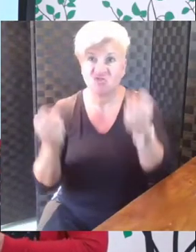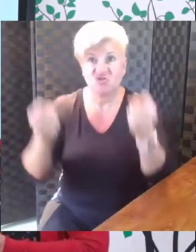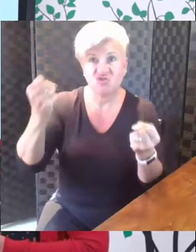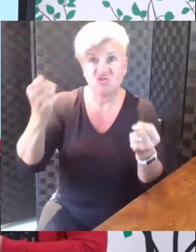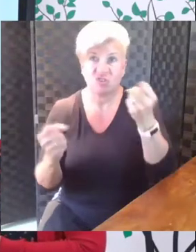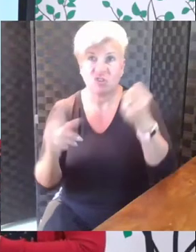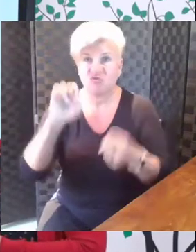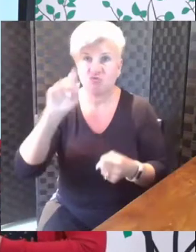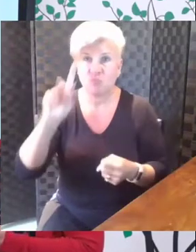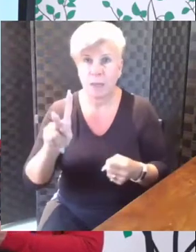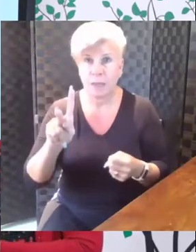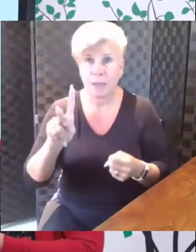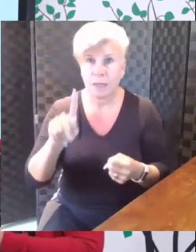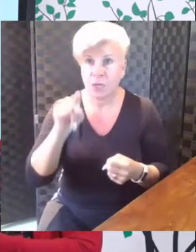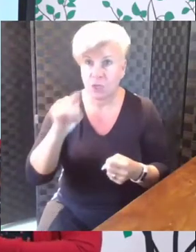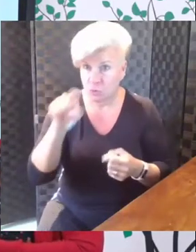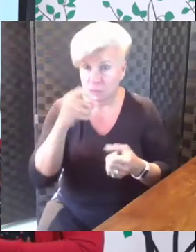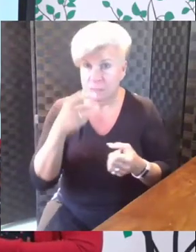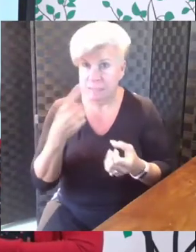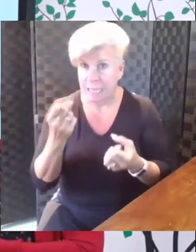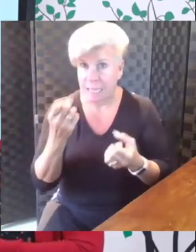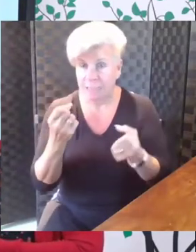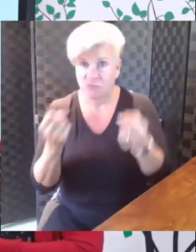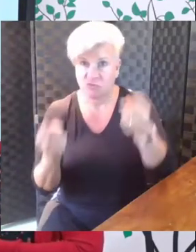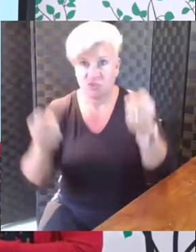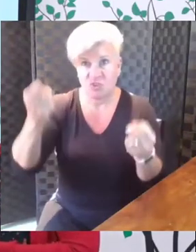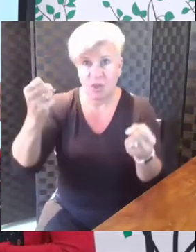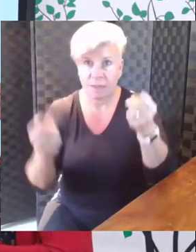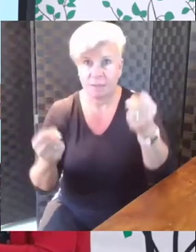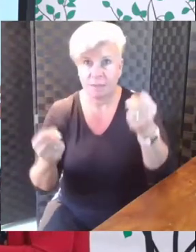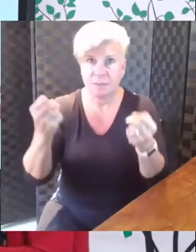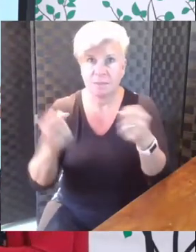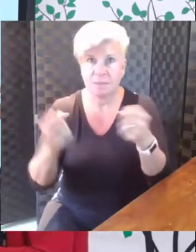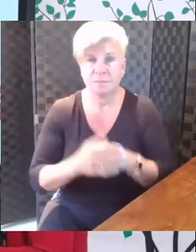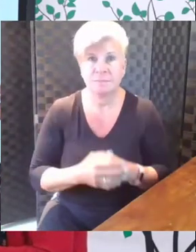Truck. Now you say it. Truck.